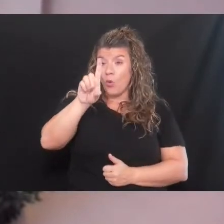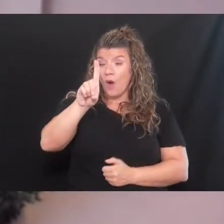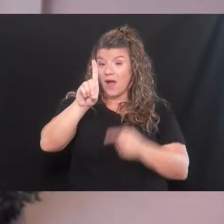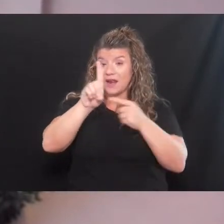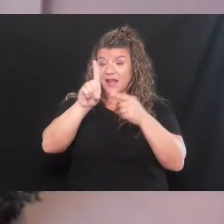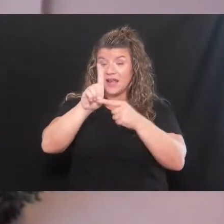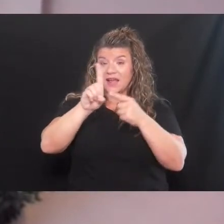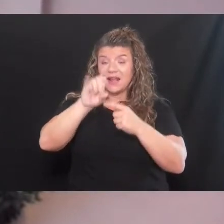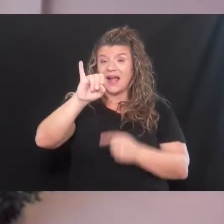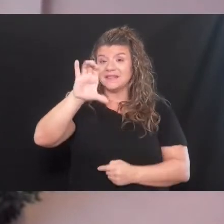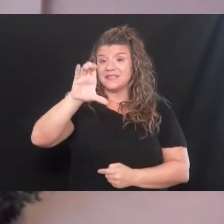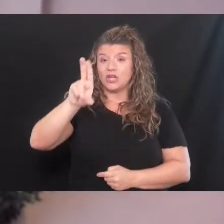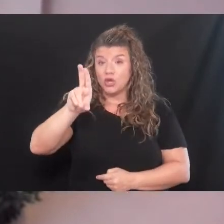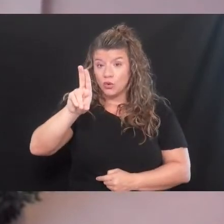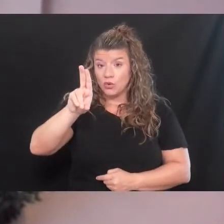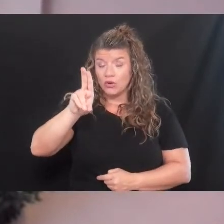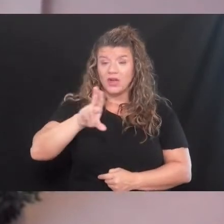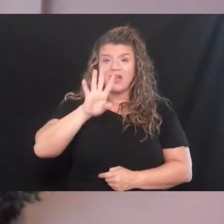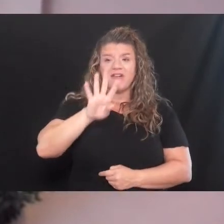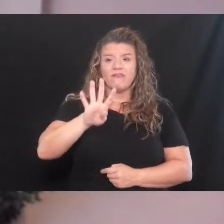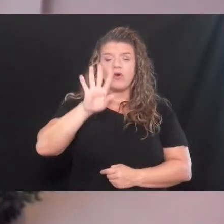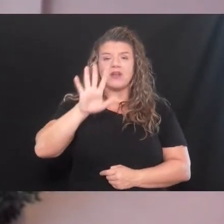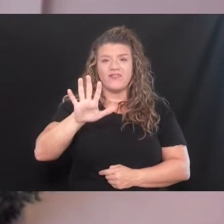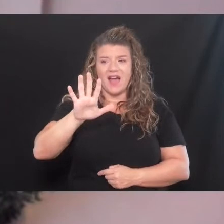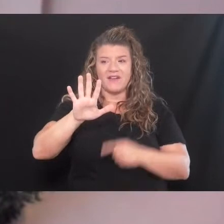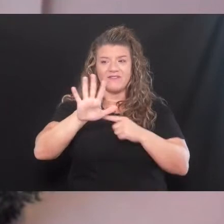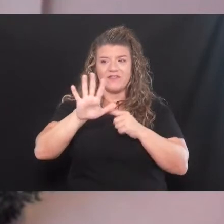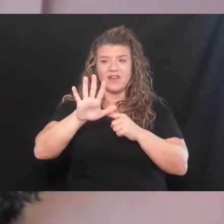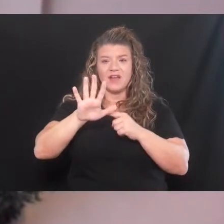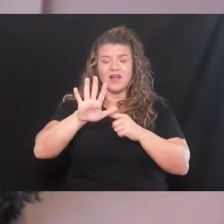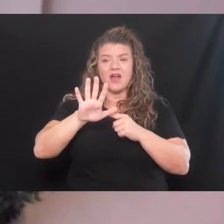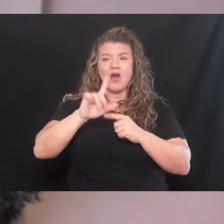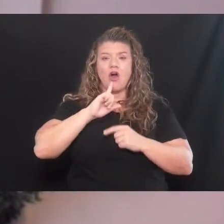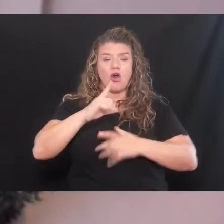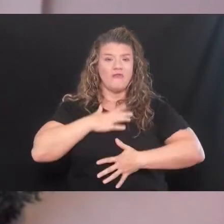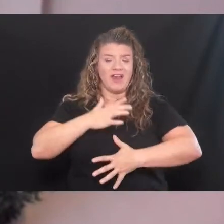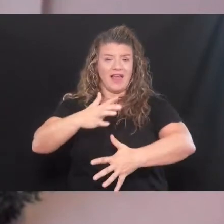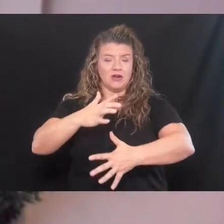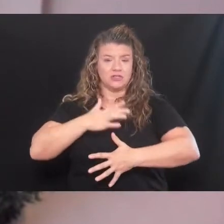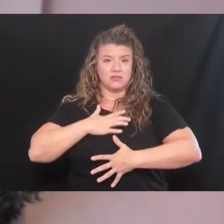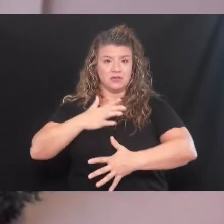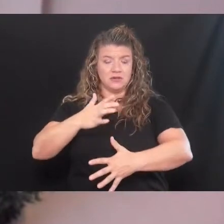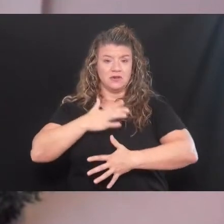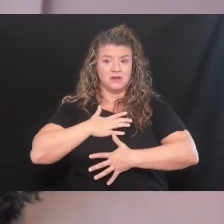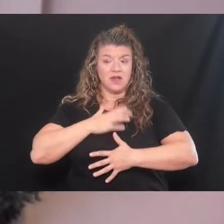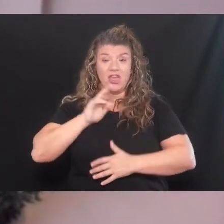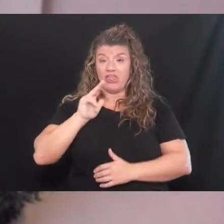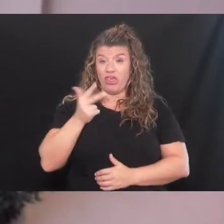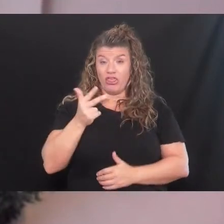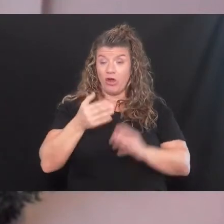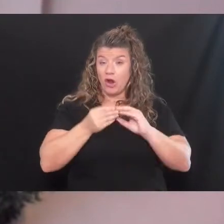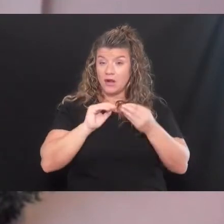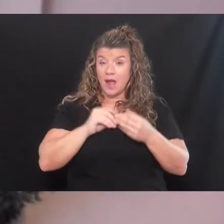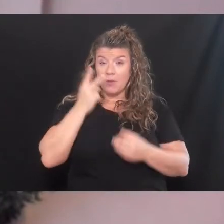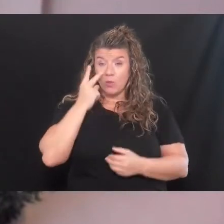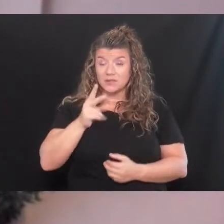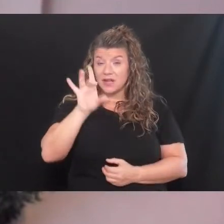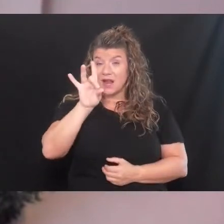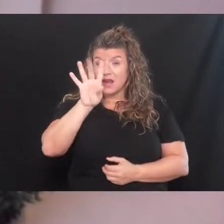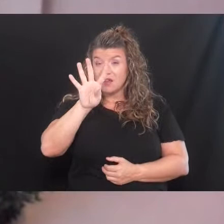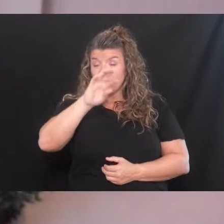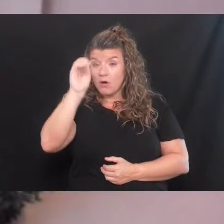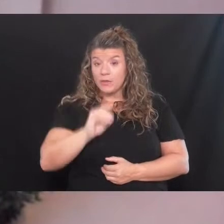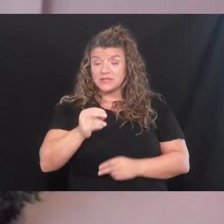in the ICU and 45 of those people are on mechanical ventilators. Third number is we've seen an